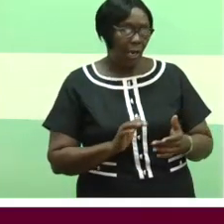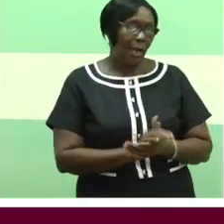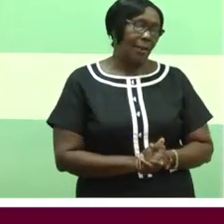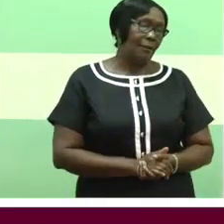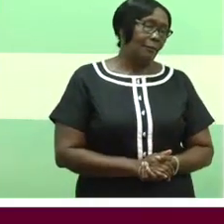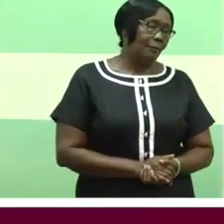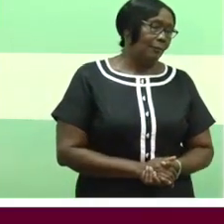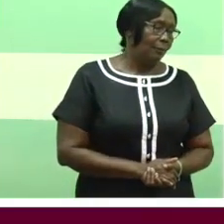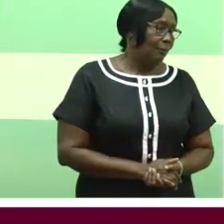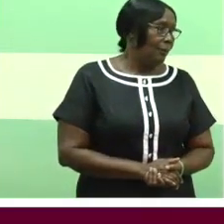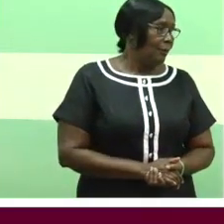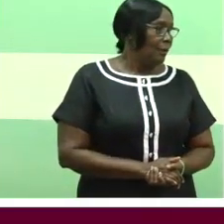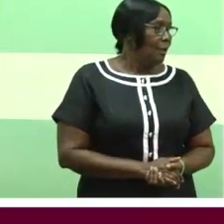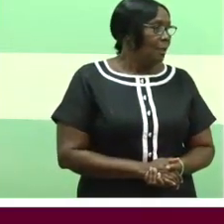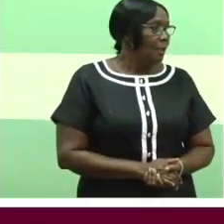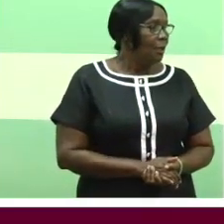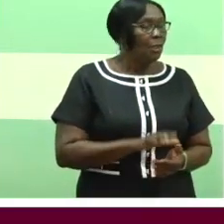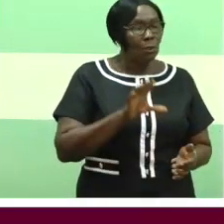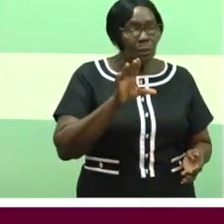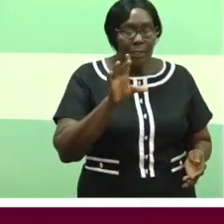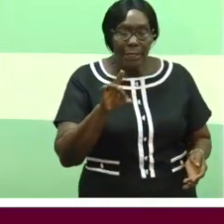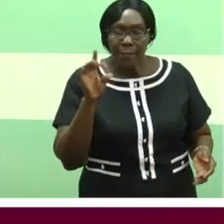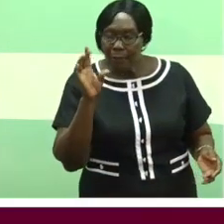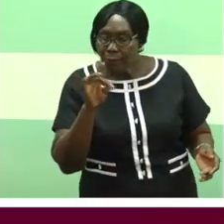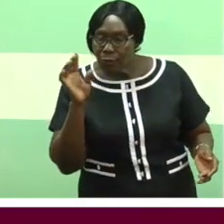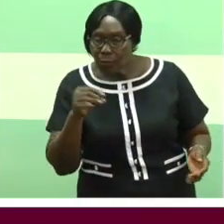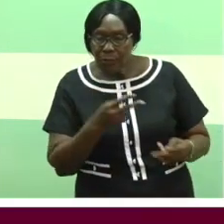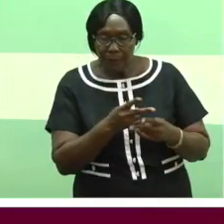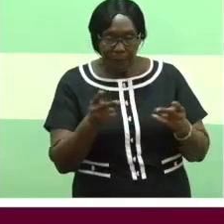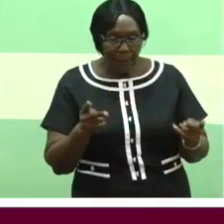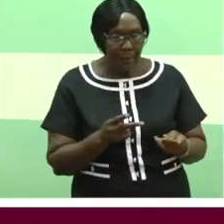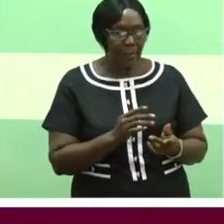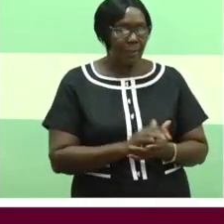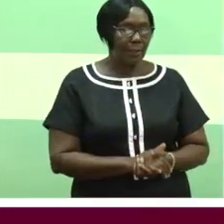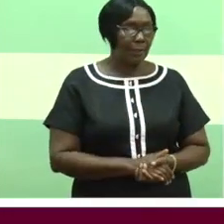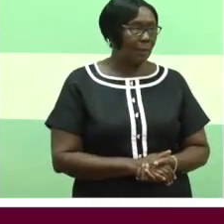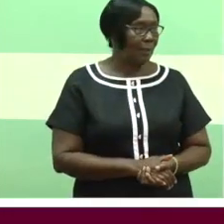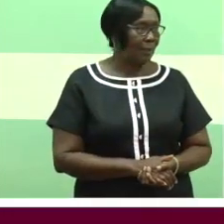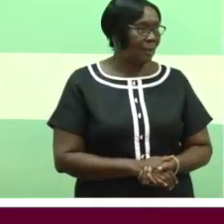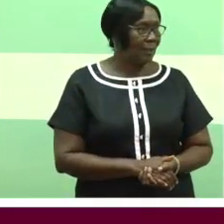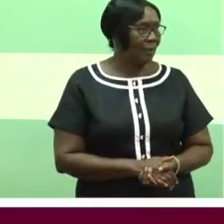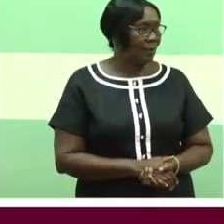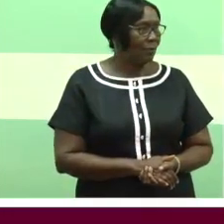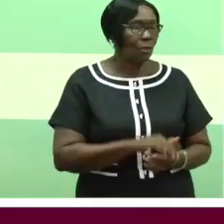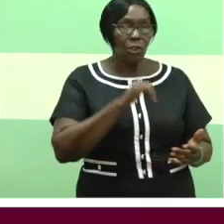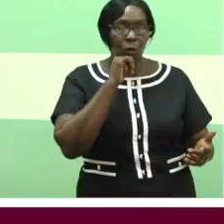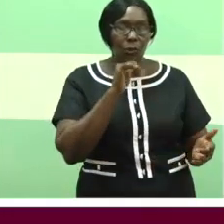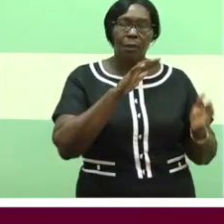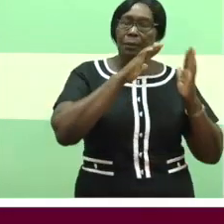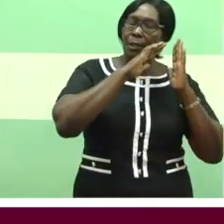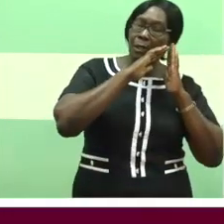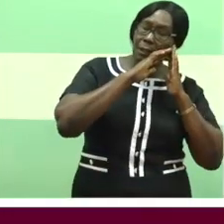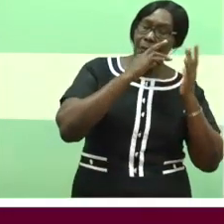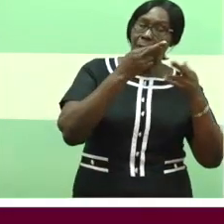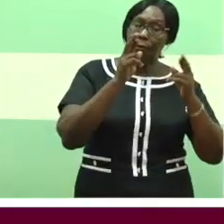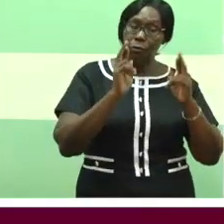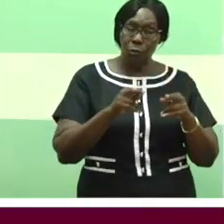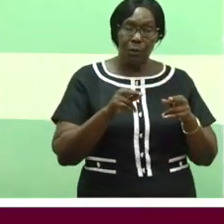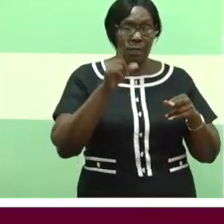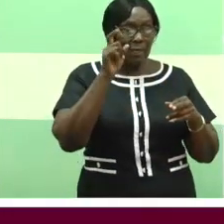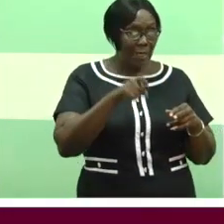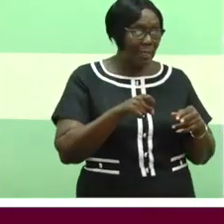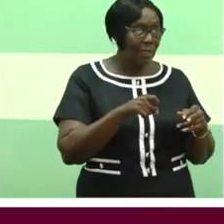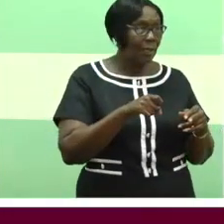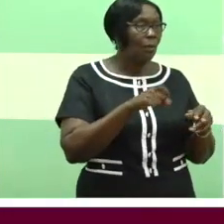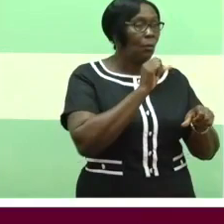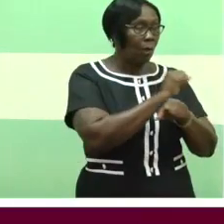child. Okay? So you select that place. You're not going to put it in the bedroom, because remember, the schedule